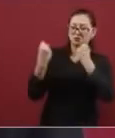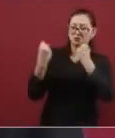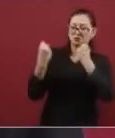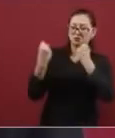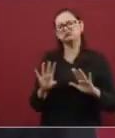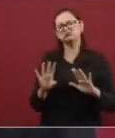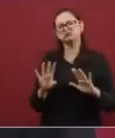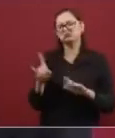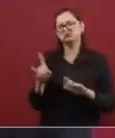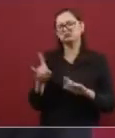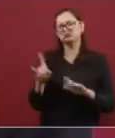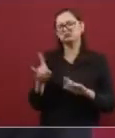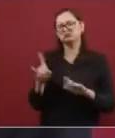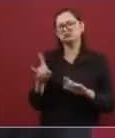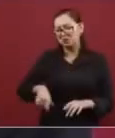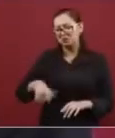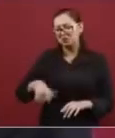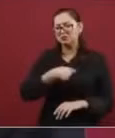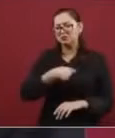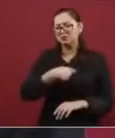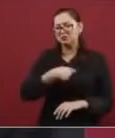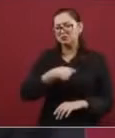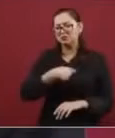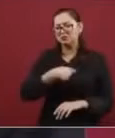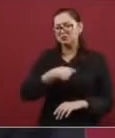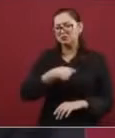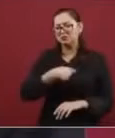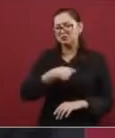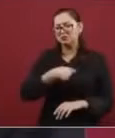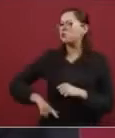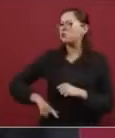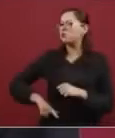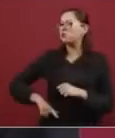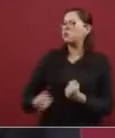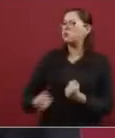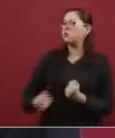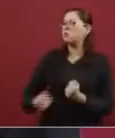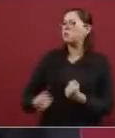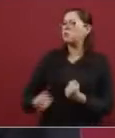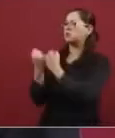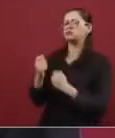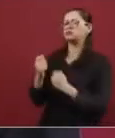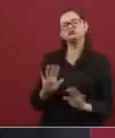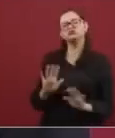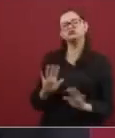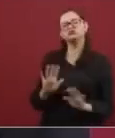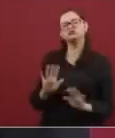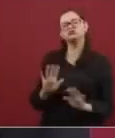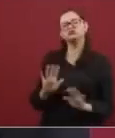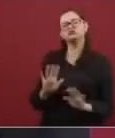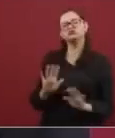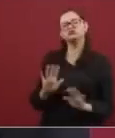confrontation, neither with Spain or any government.